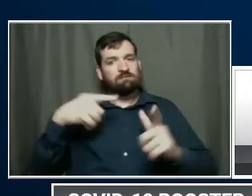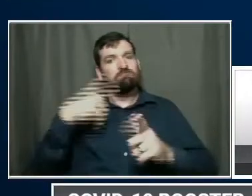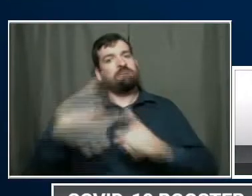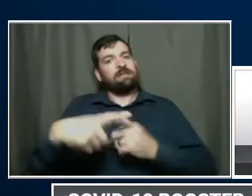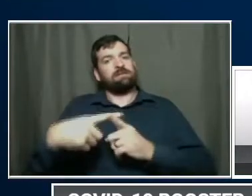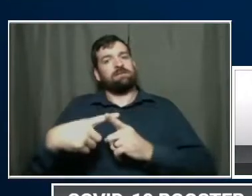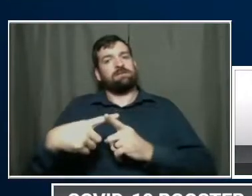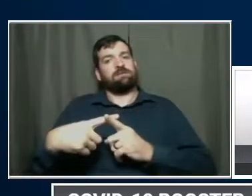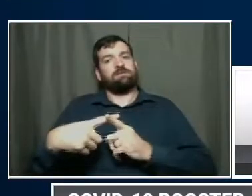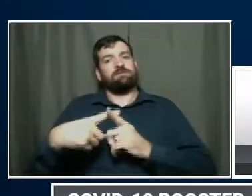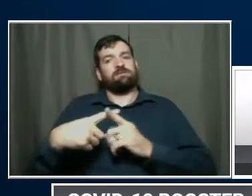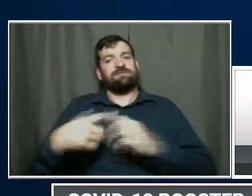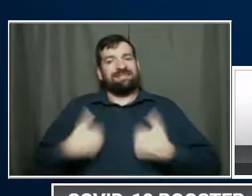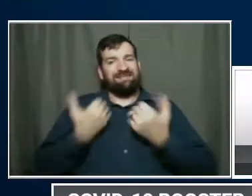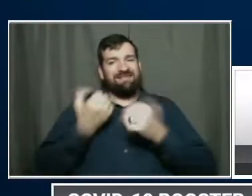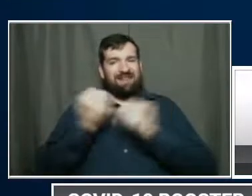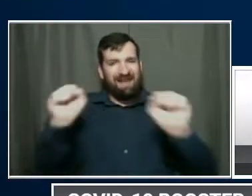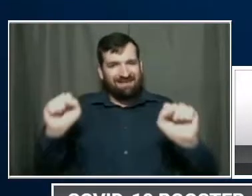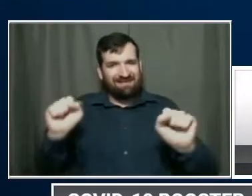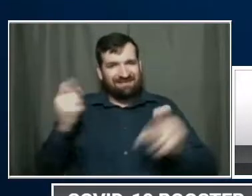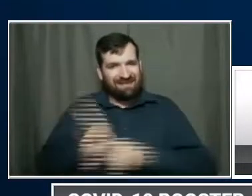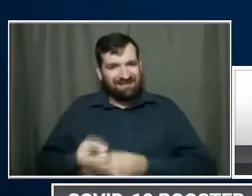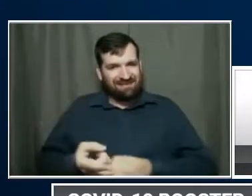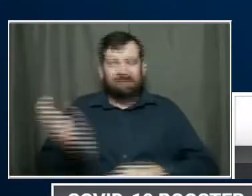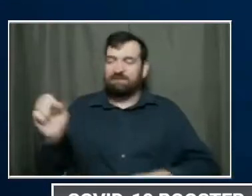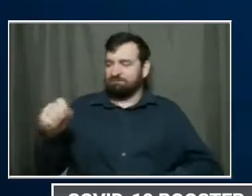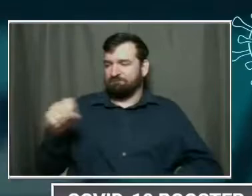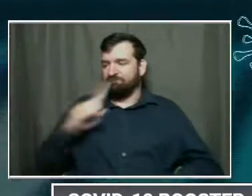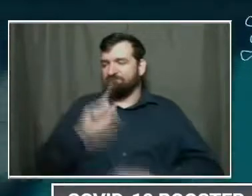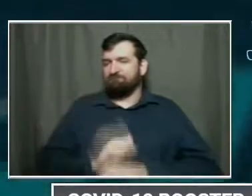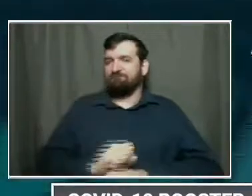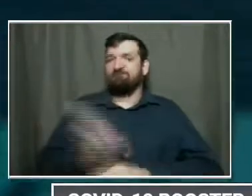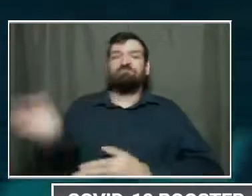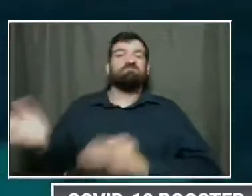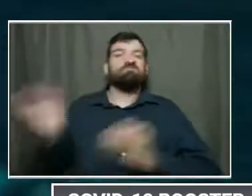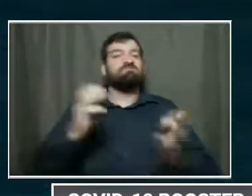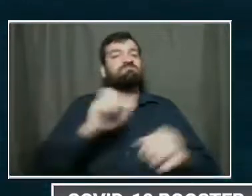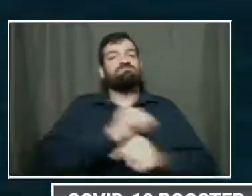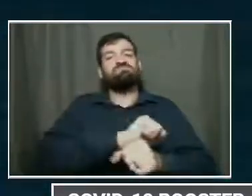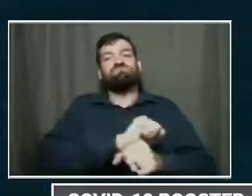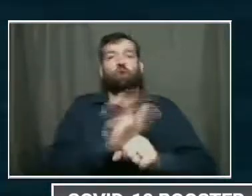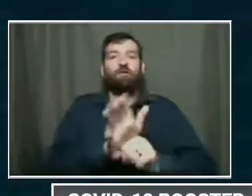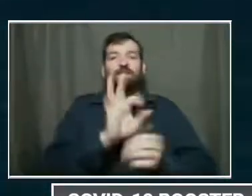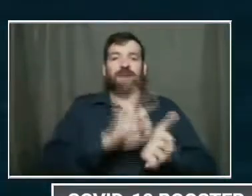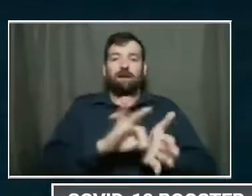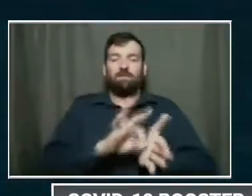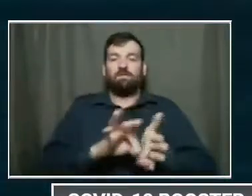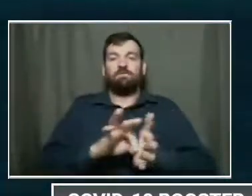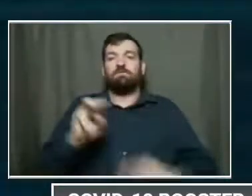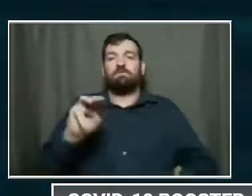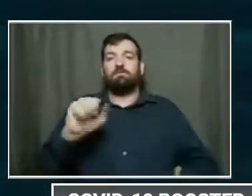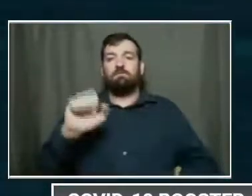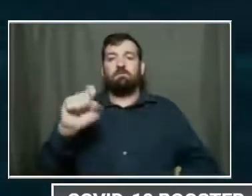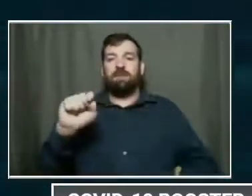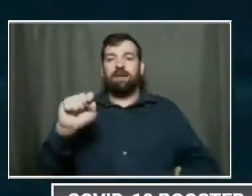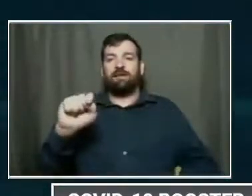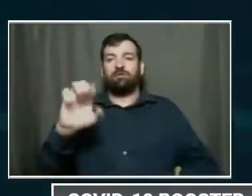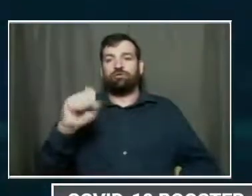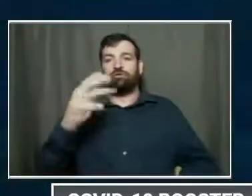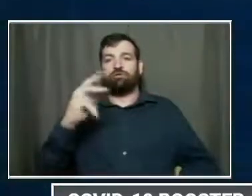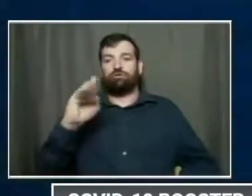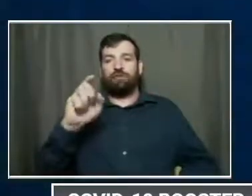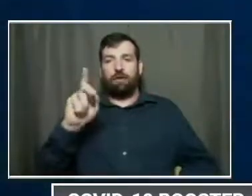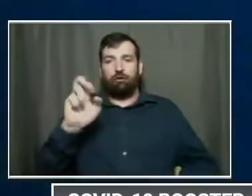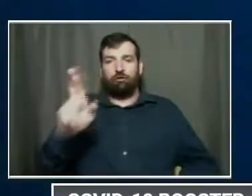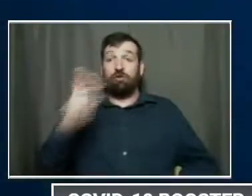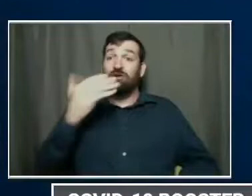right? Absolutely. All right, let's get to the COVID count. We've got Dr. Matt Shoemaker in here on this Friday. So glad to see